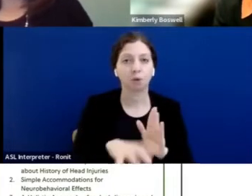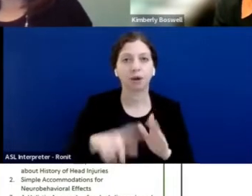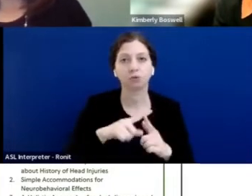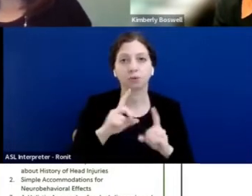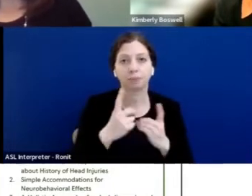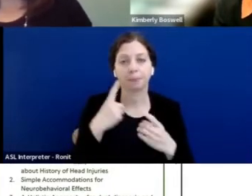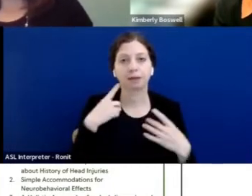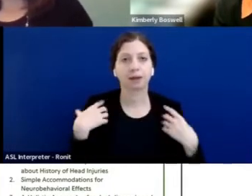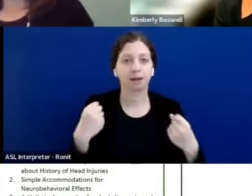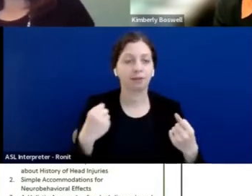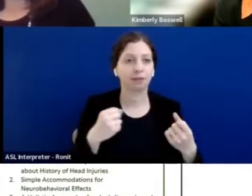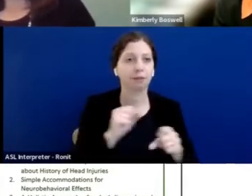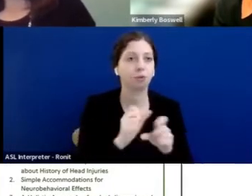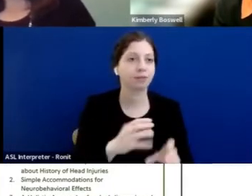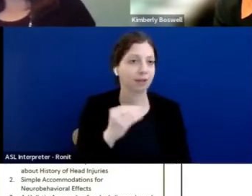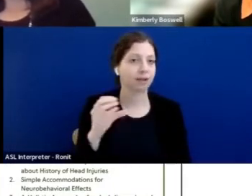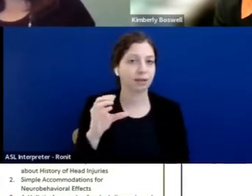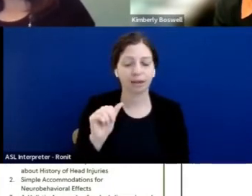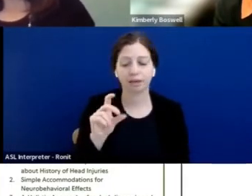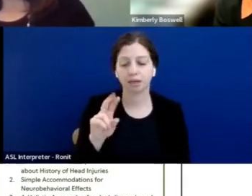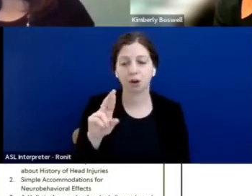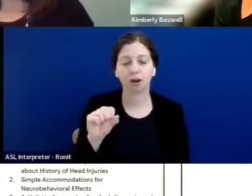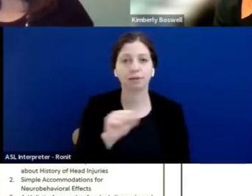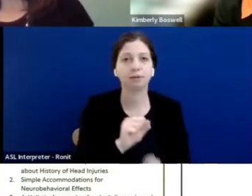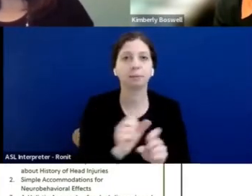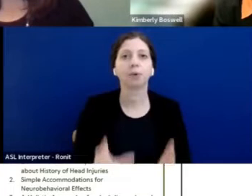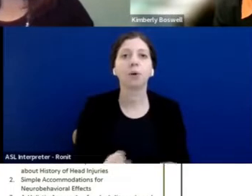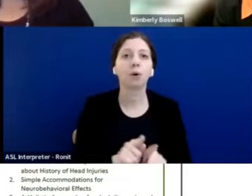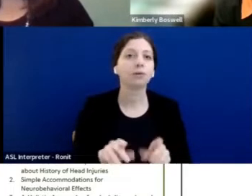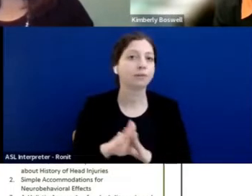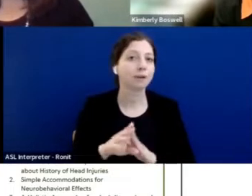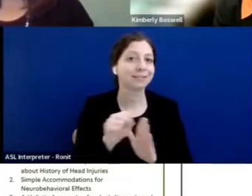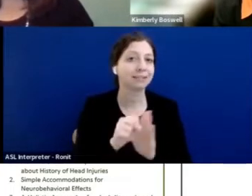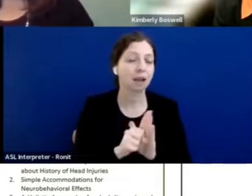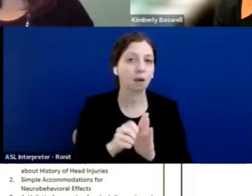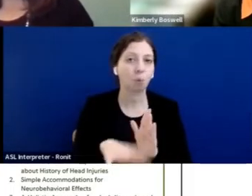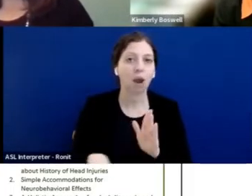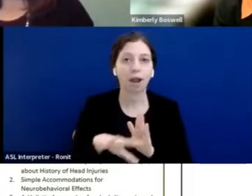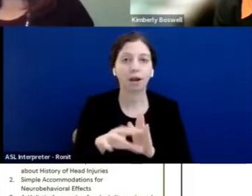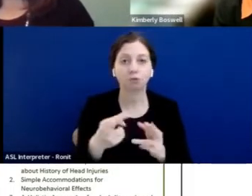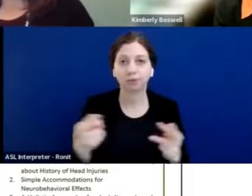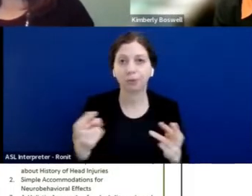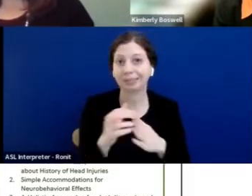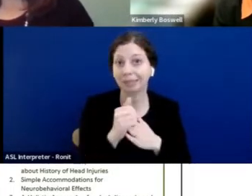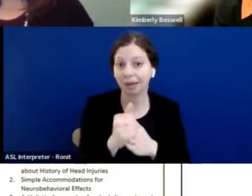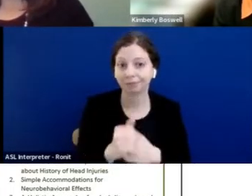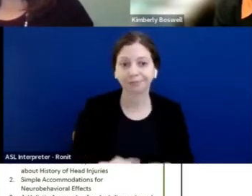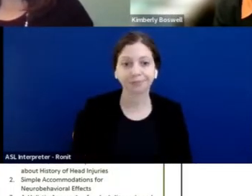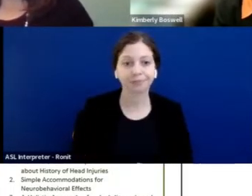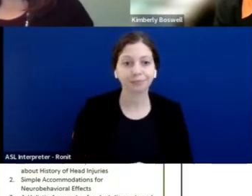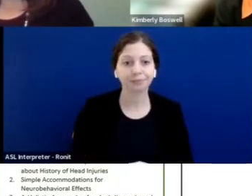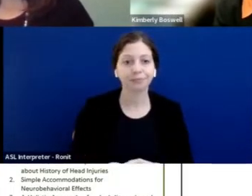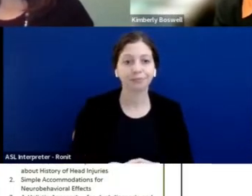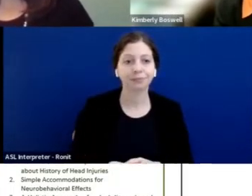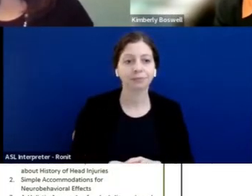and ADRS employees. And we also developed a statewide resource guide. It's developed and